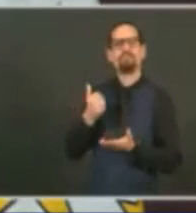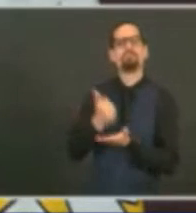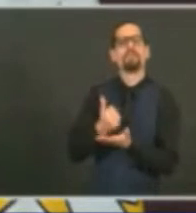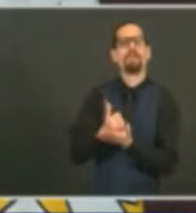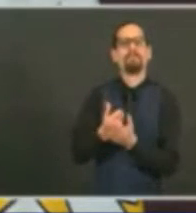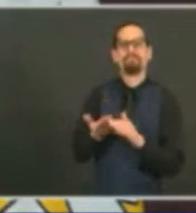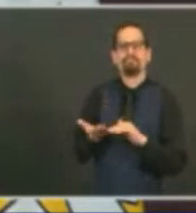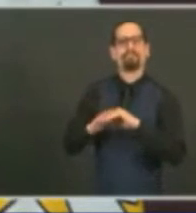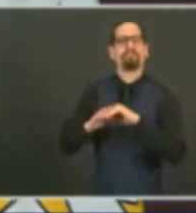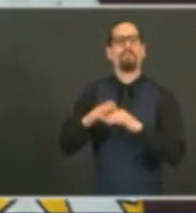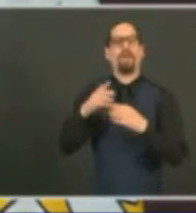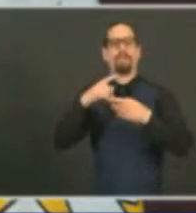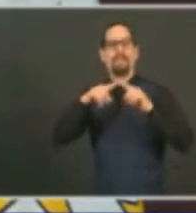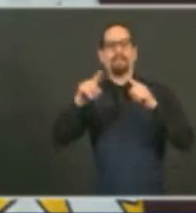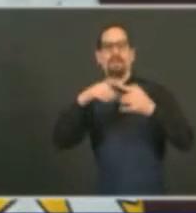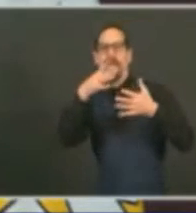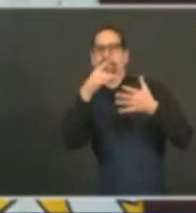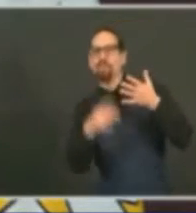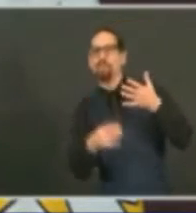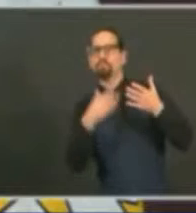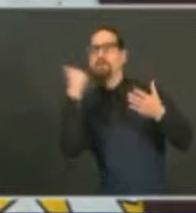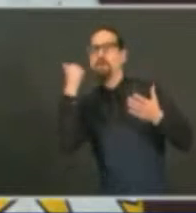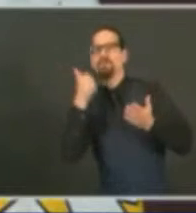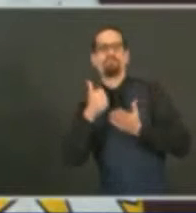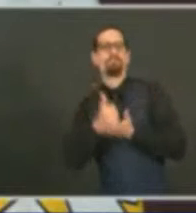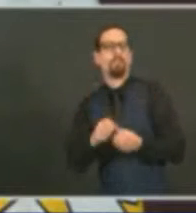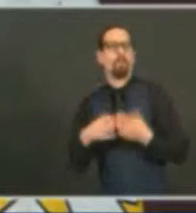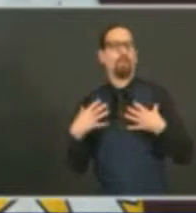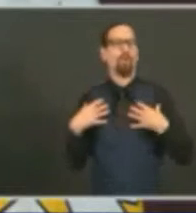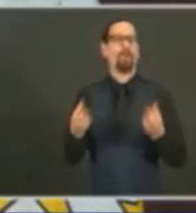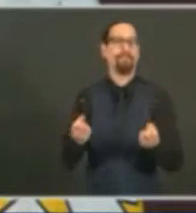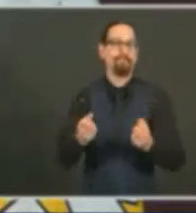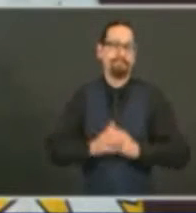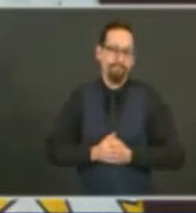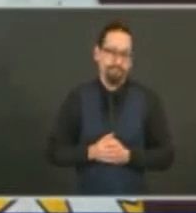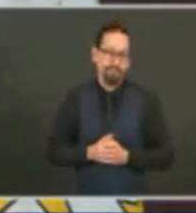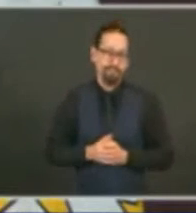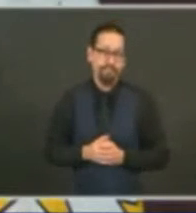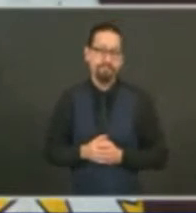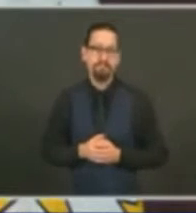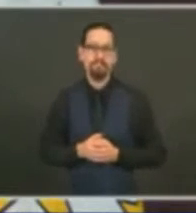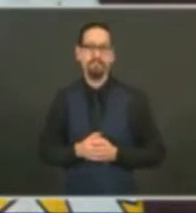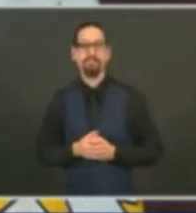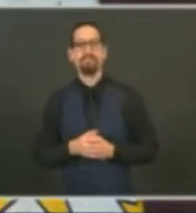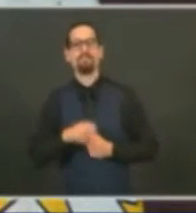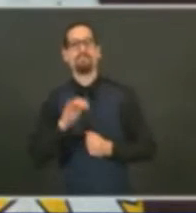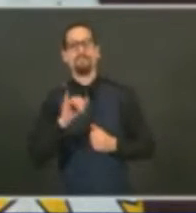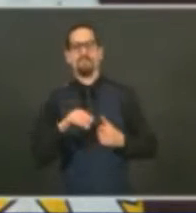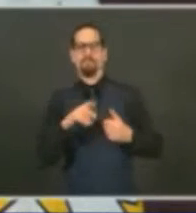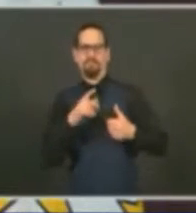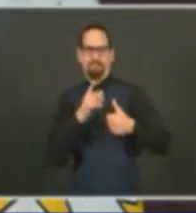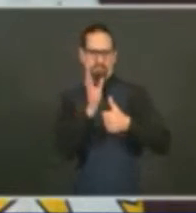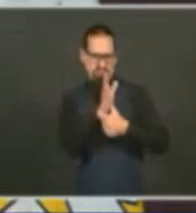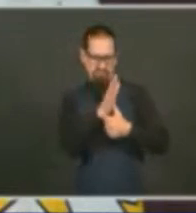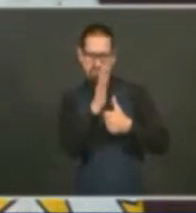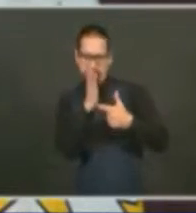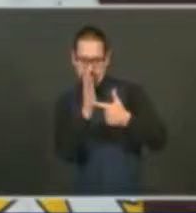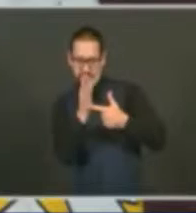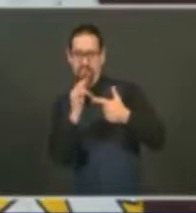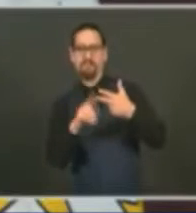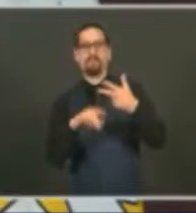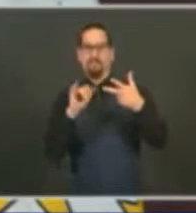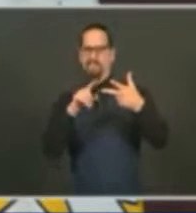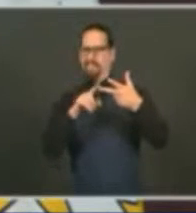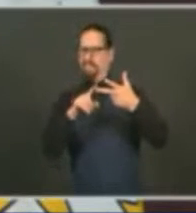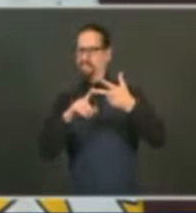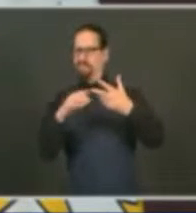through the pipeline. These and others are laboratory-made proteins, these treatments, that can mimic your